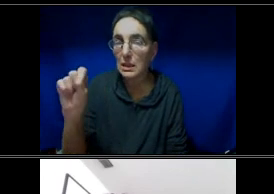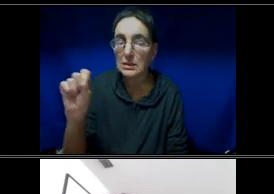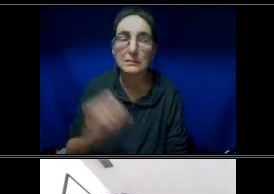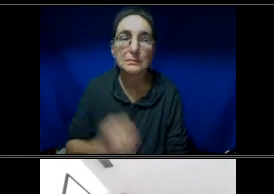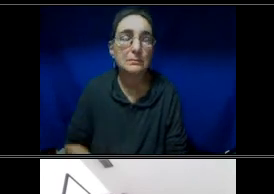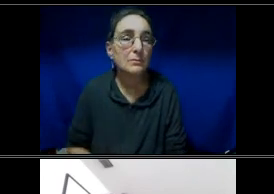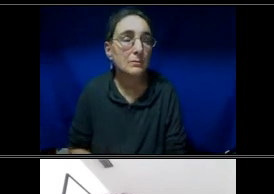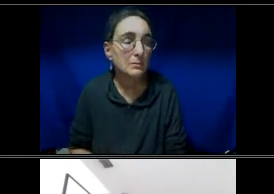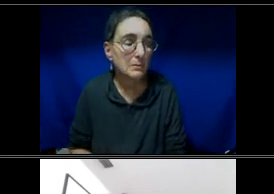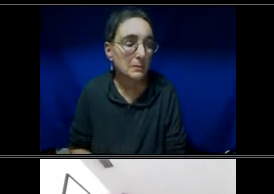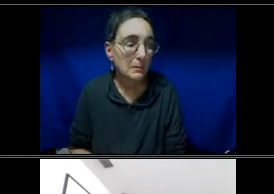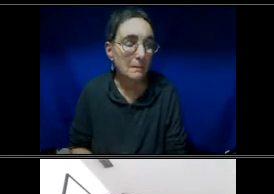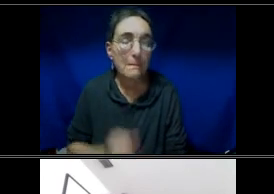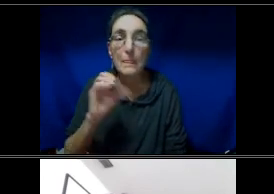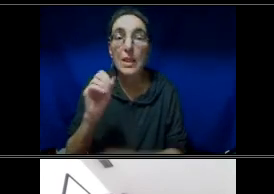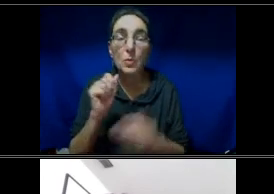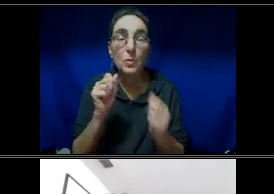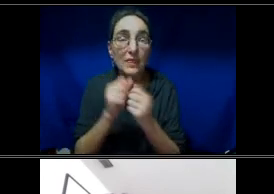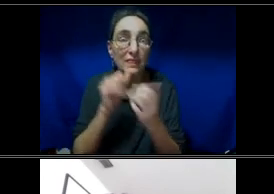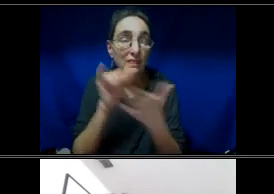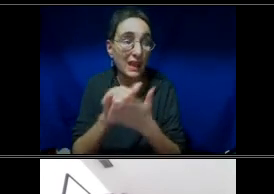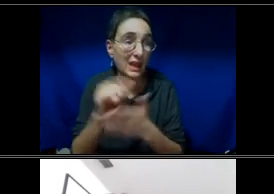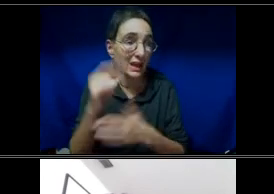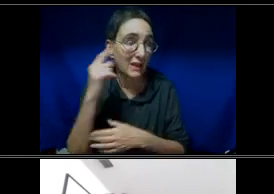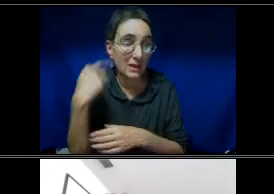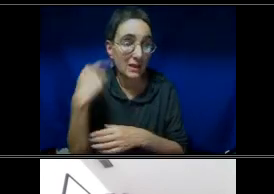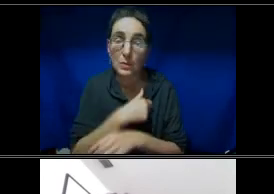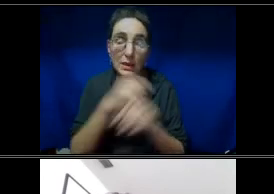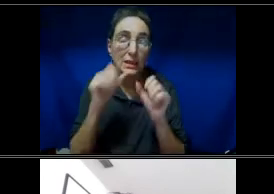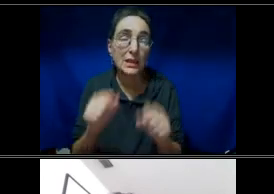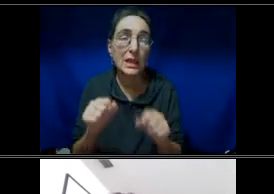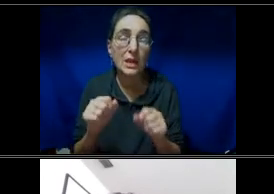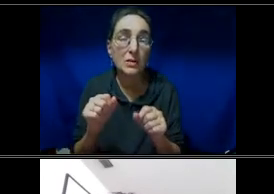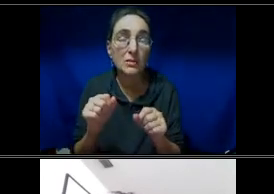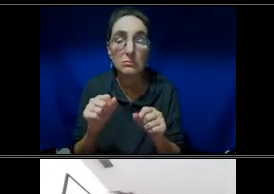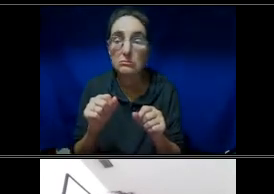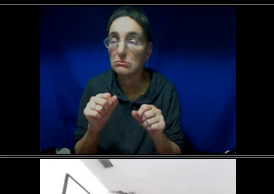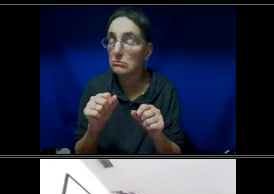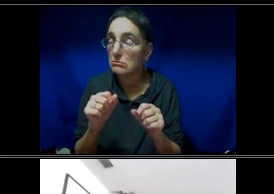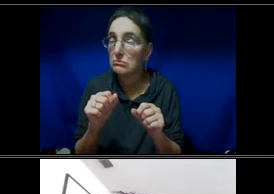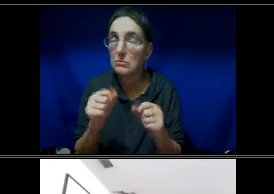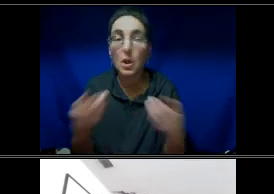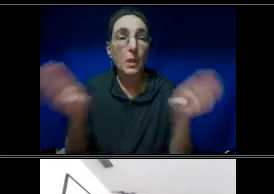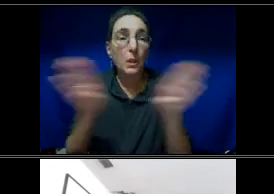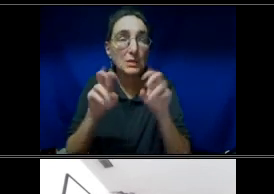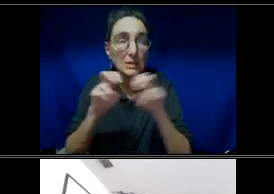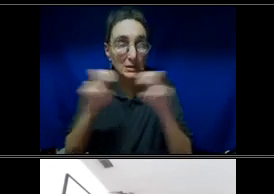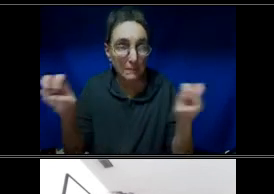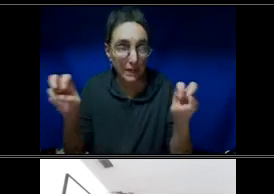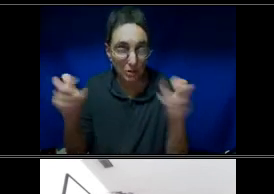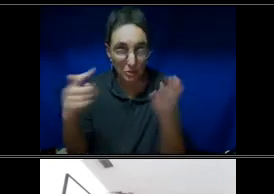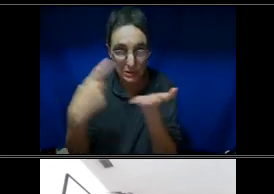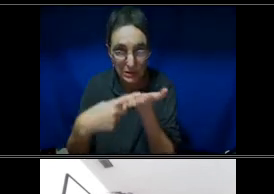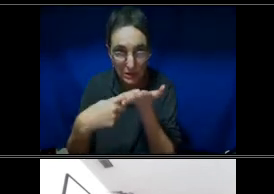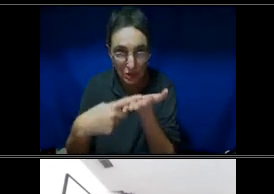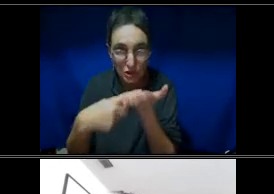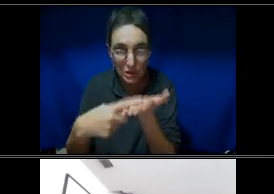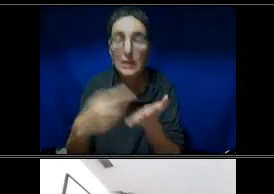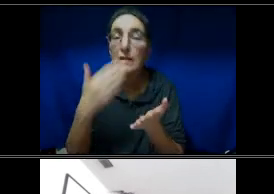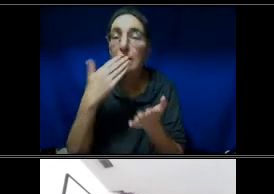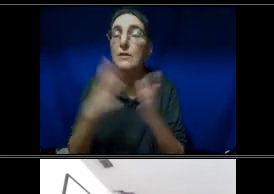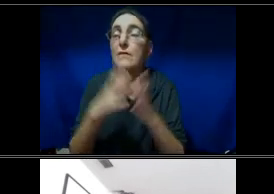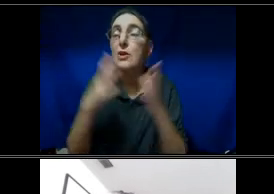So with that, I think we can close this panel discussion. Thank you very, very